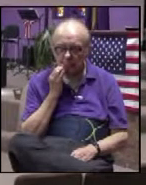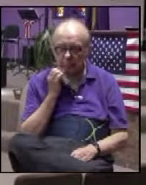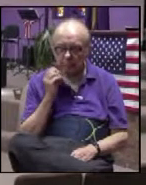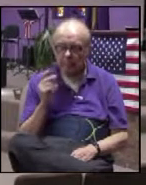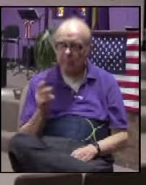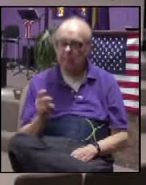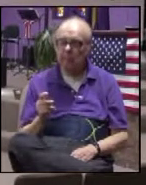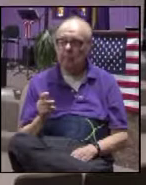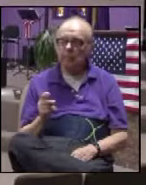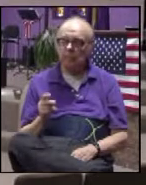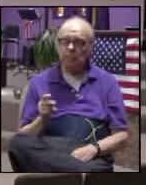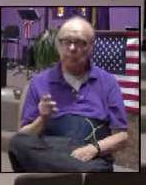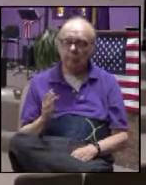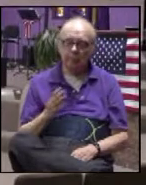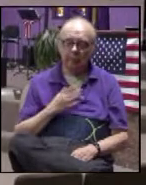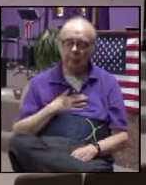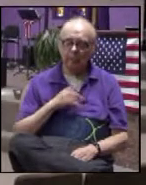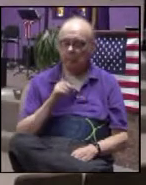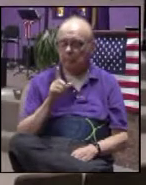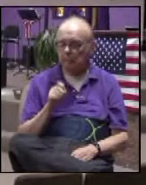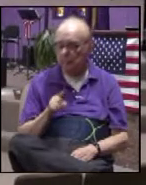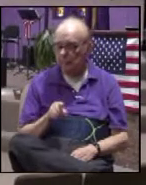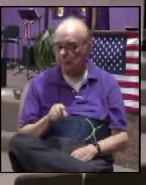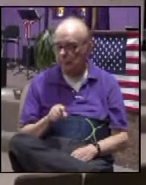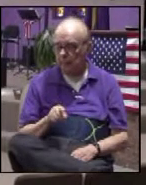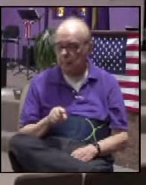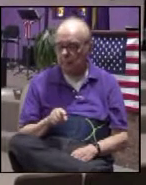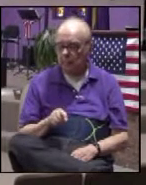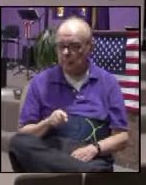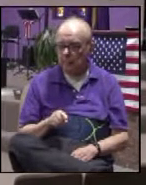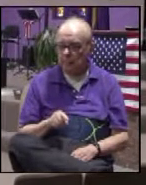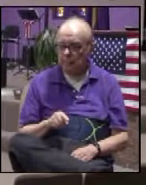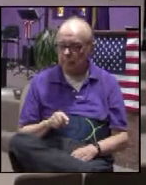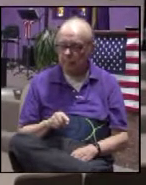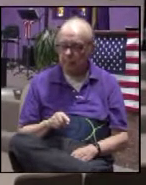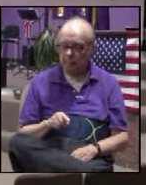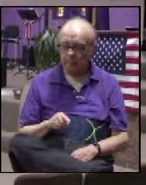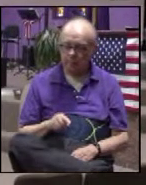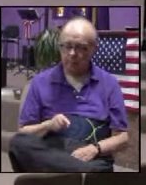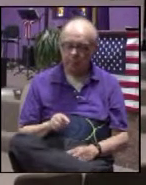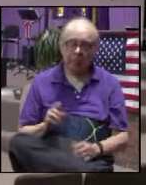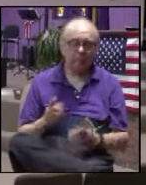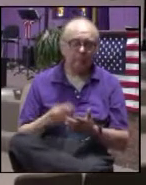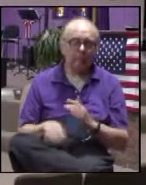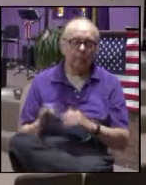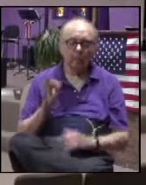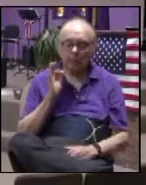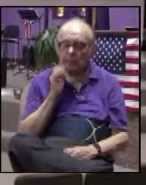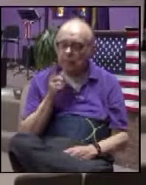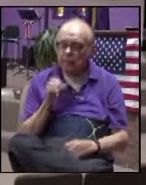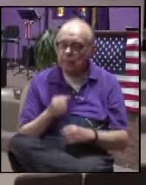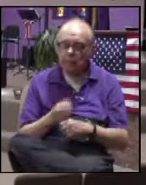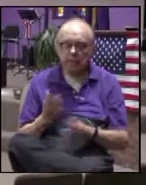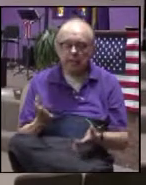Okay? My question to you is this. What fruit are you producing?